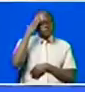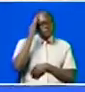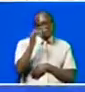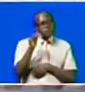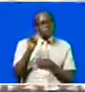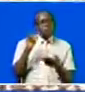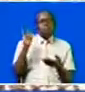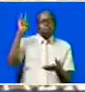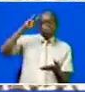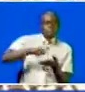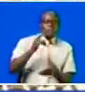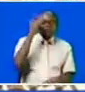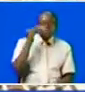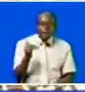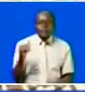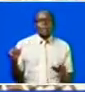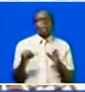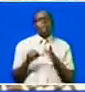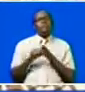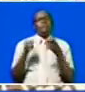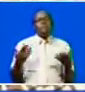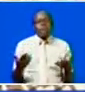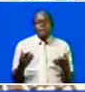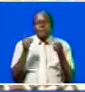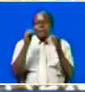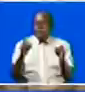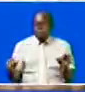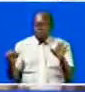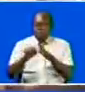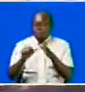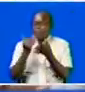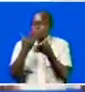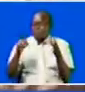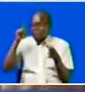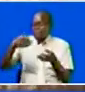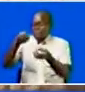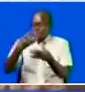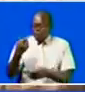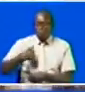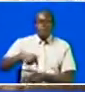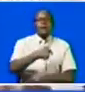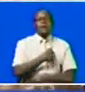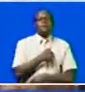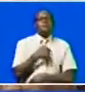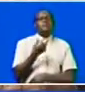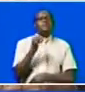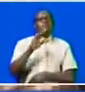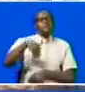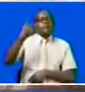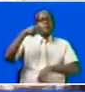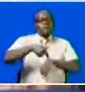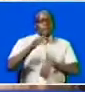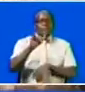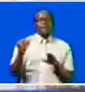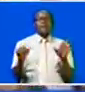ilianguka, what caused the accident. Kama kuna makosa mahali, tujue kwa nini ilifanyika. So that next time,